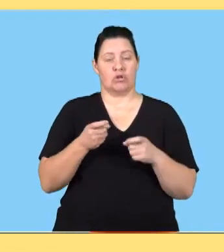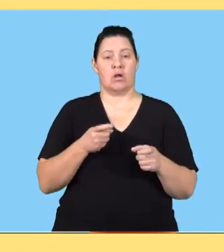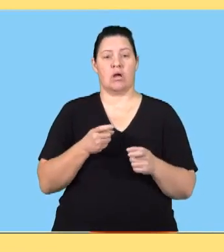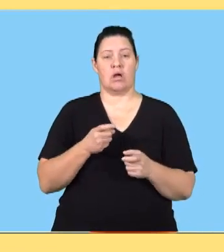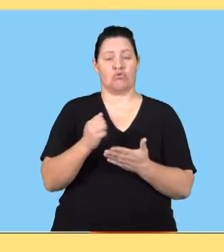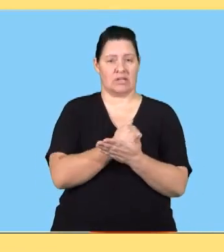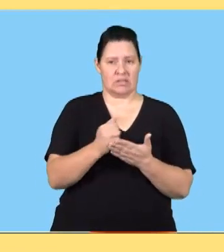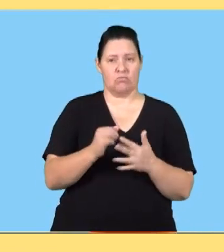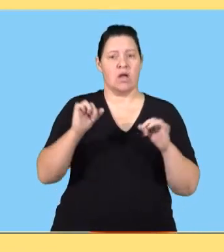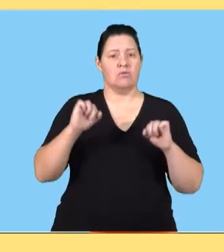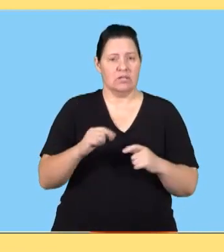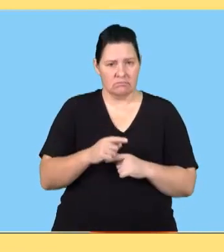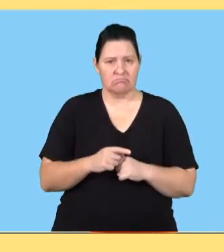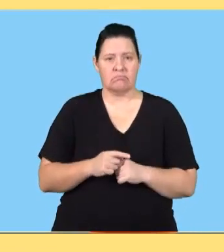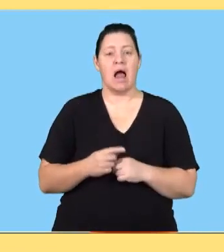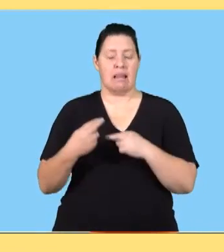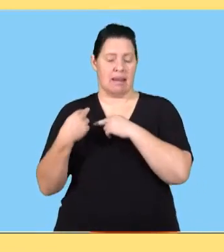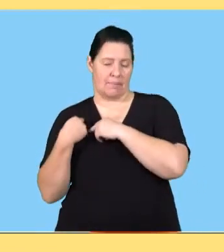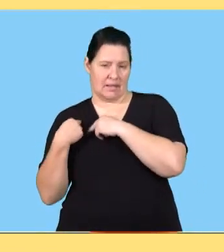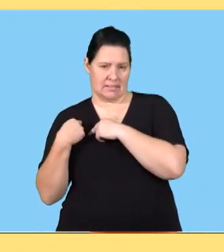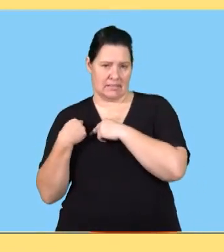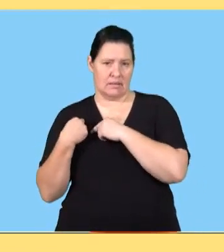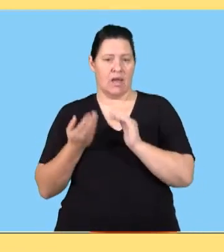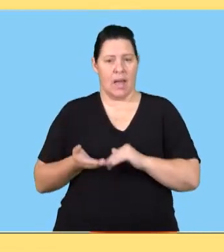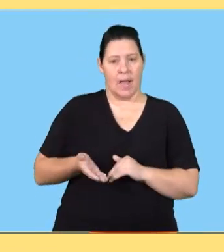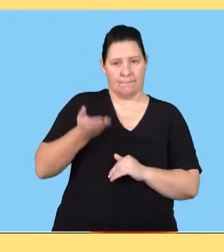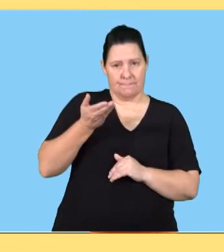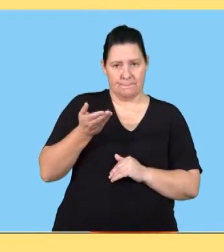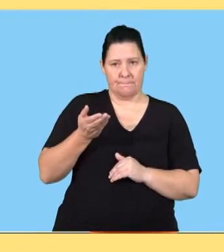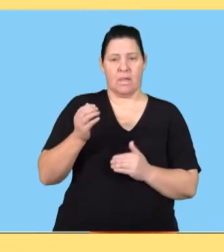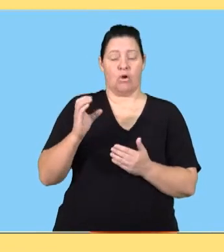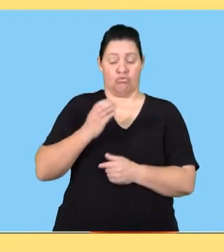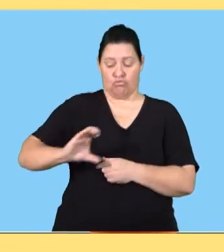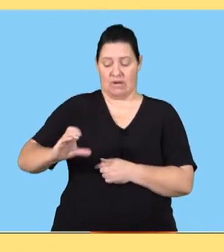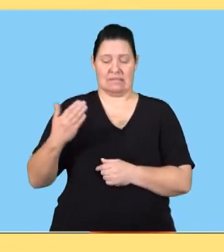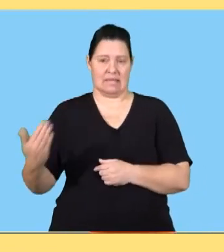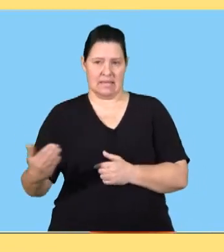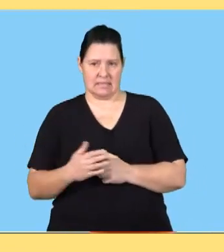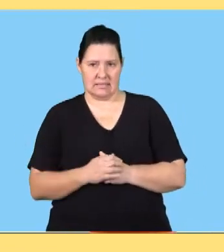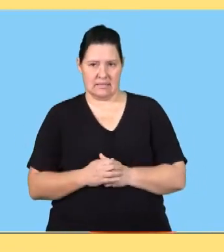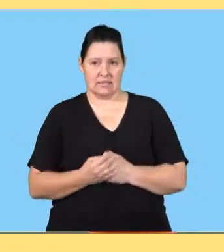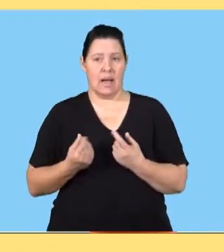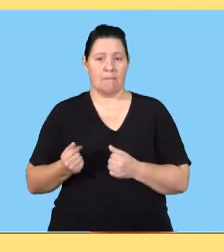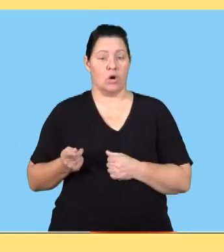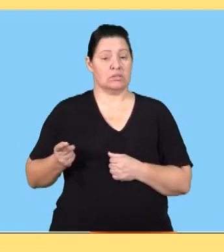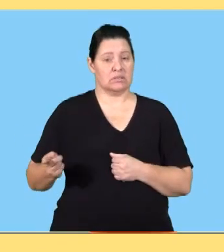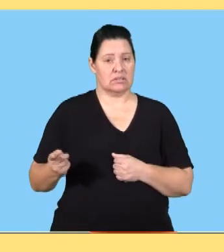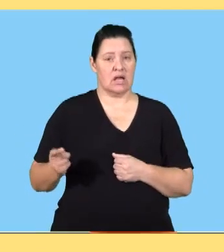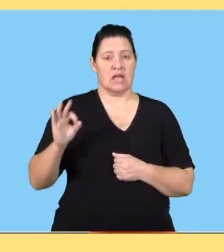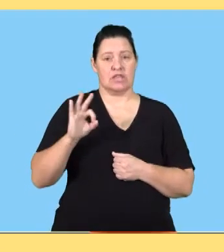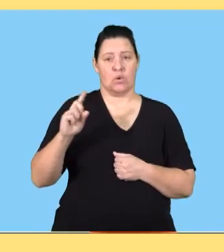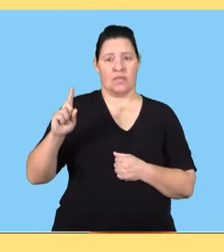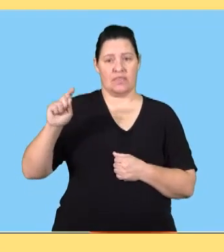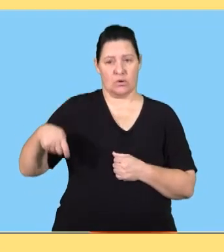We have agreed that the creditors control is a liability that increases on the credit side. And my amount is